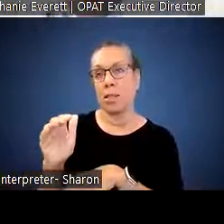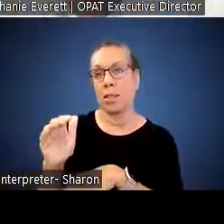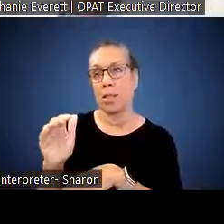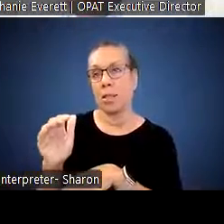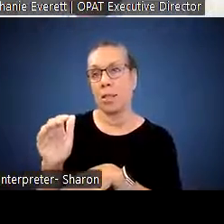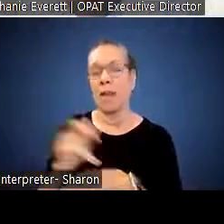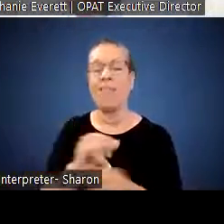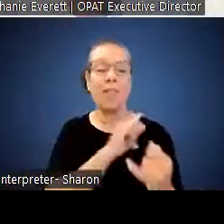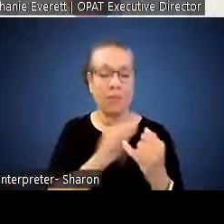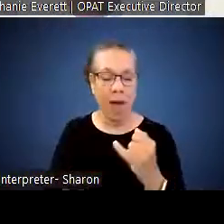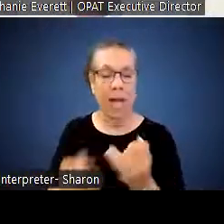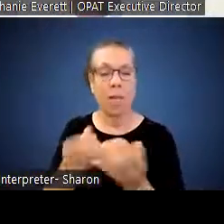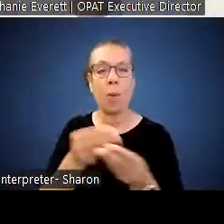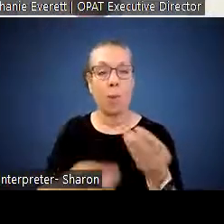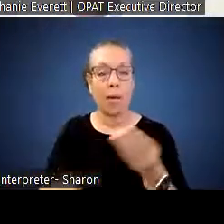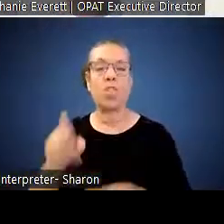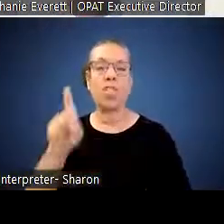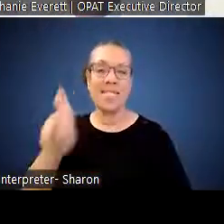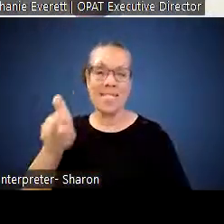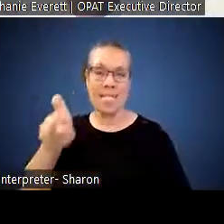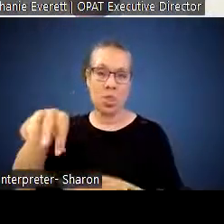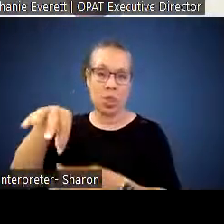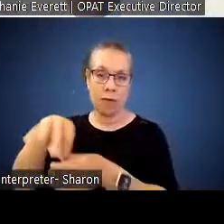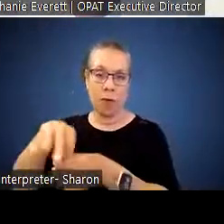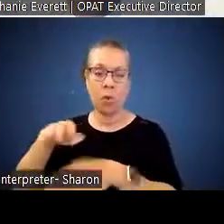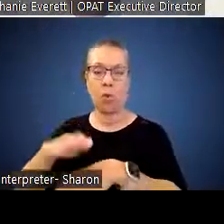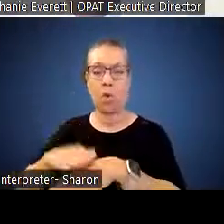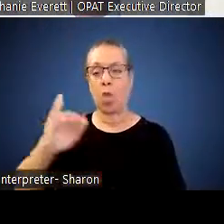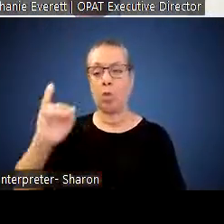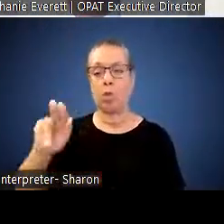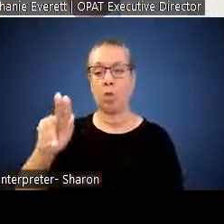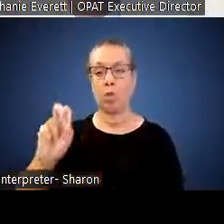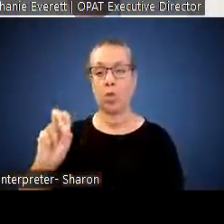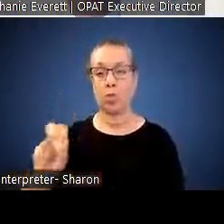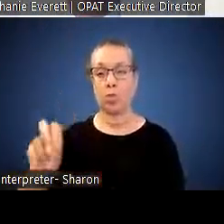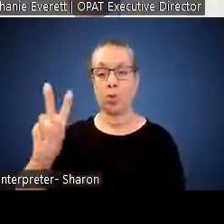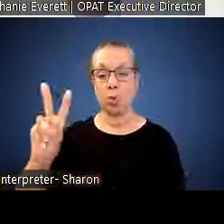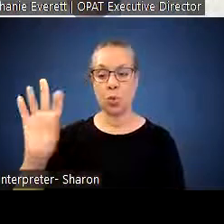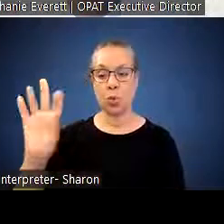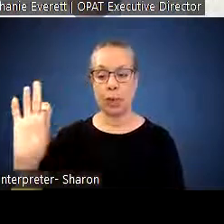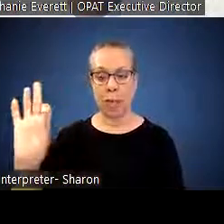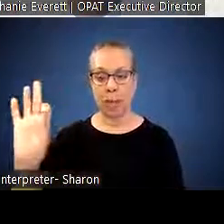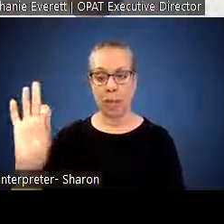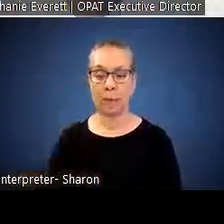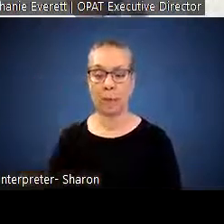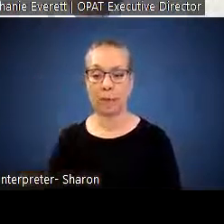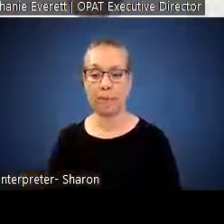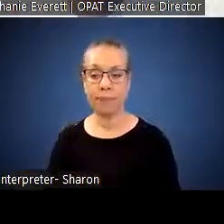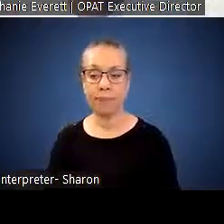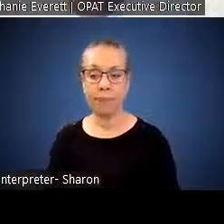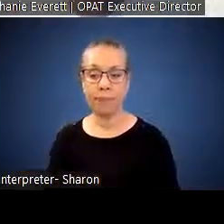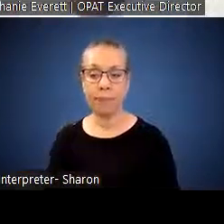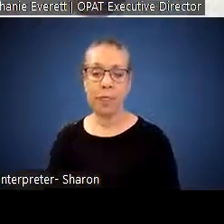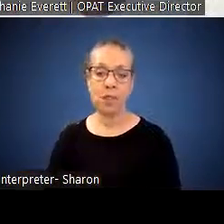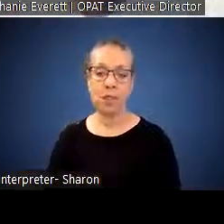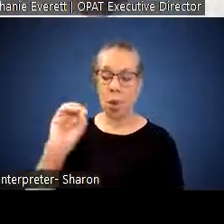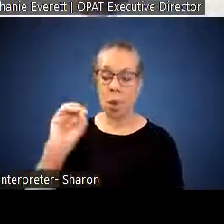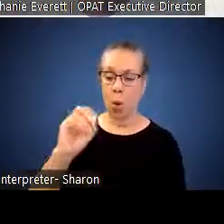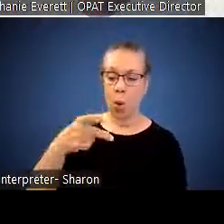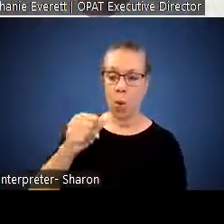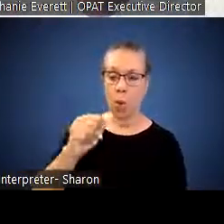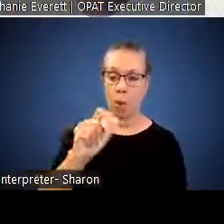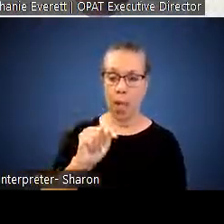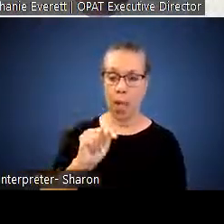final budget will need to be voted on June 29th. So as far as OPAT's budget